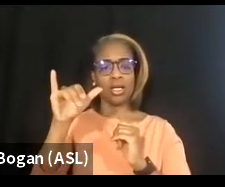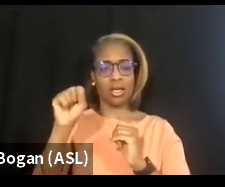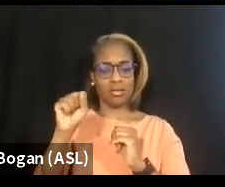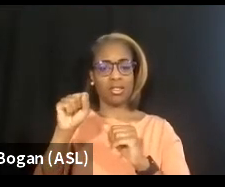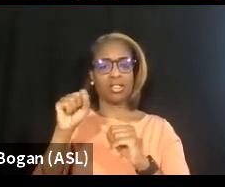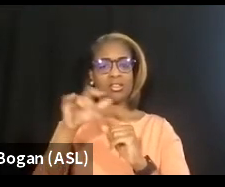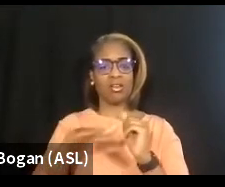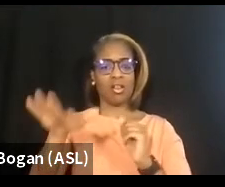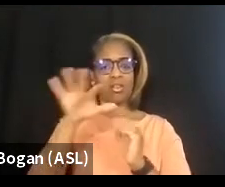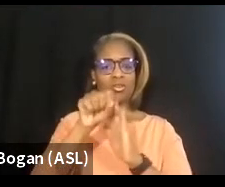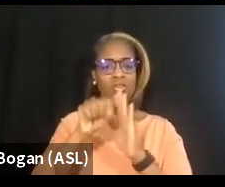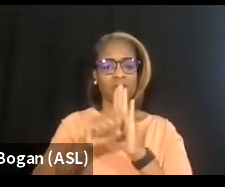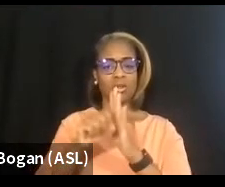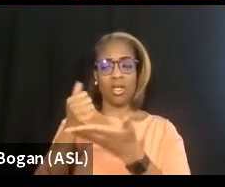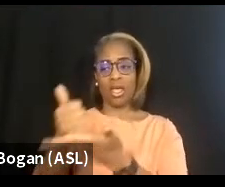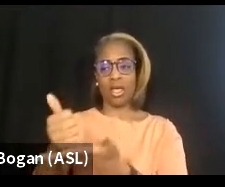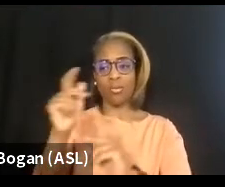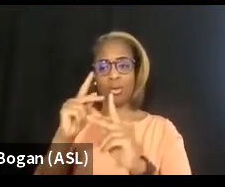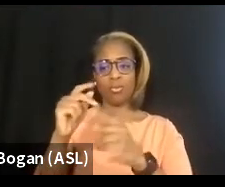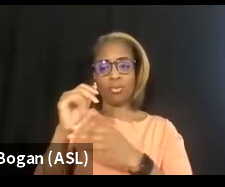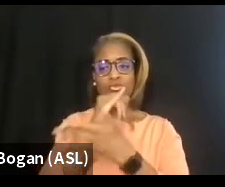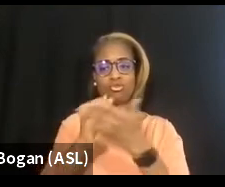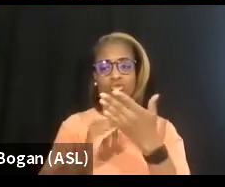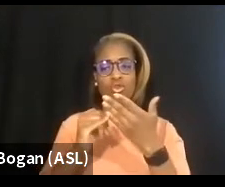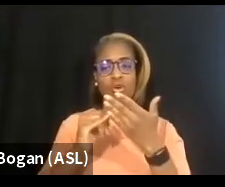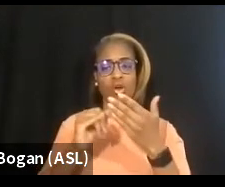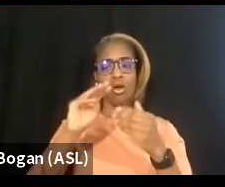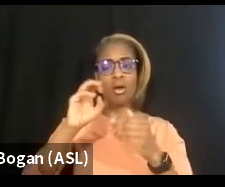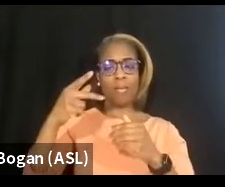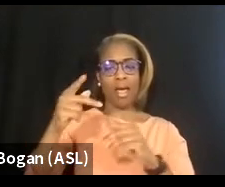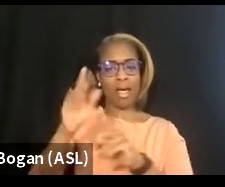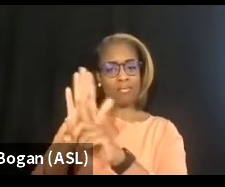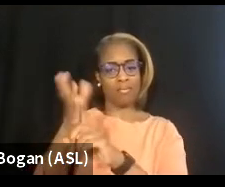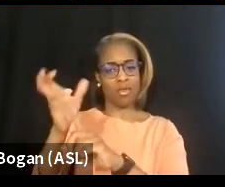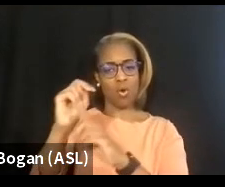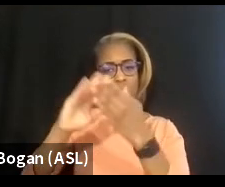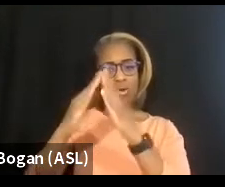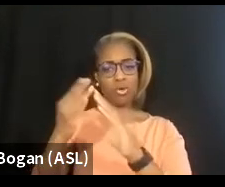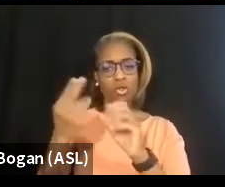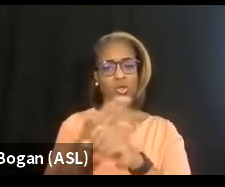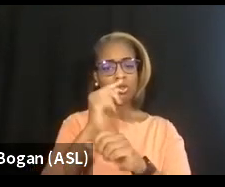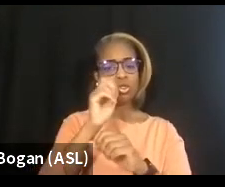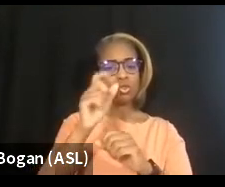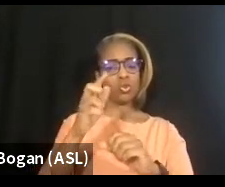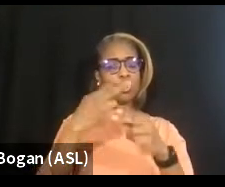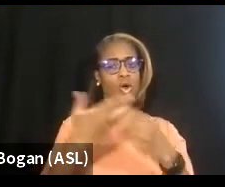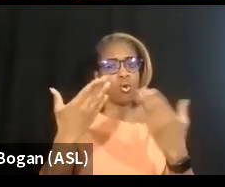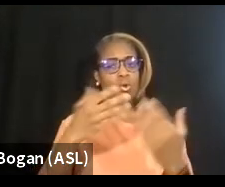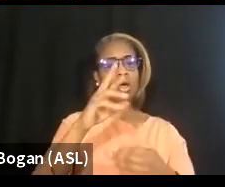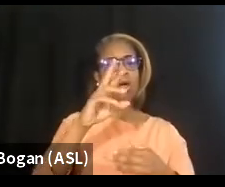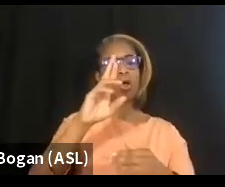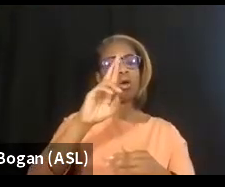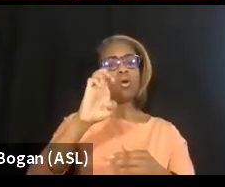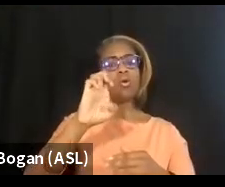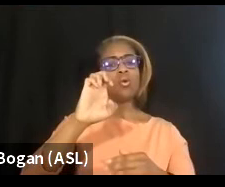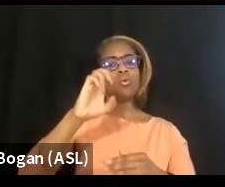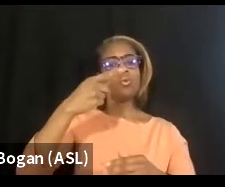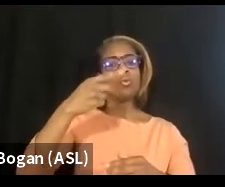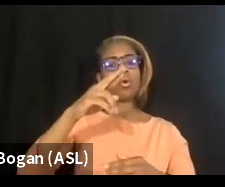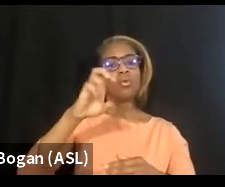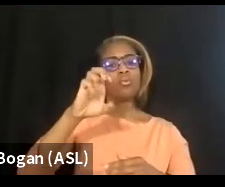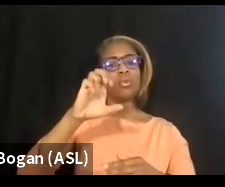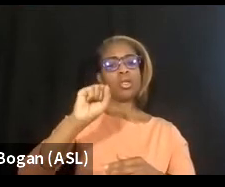draw maps of their communities using a mapping software tool called Representable, which I understand will